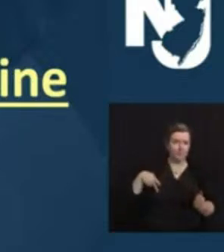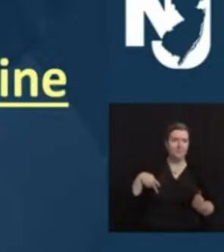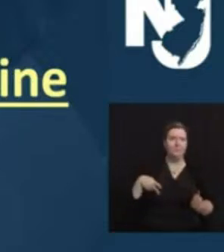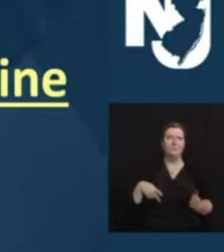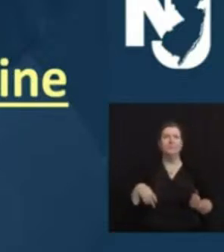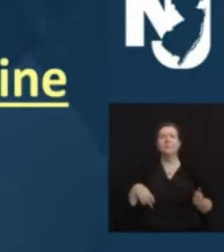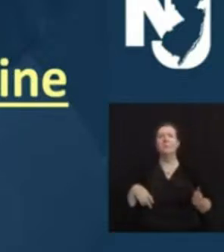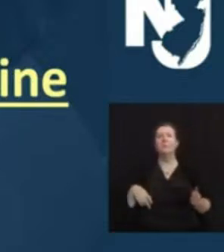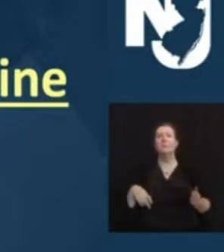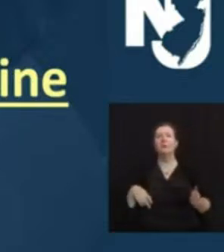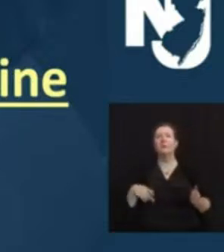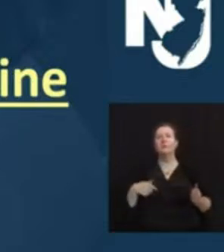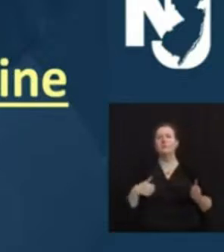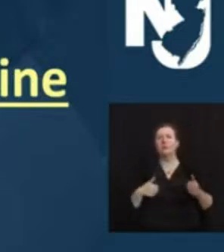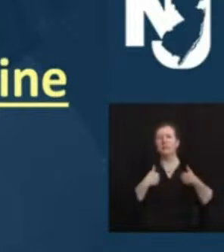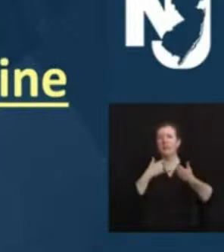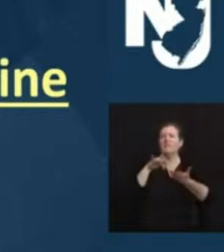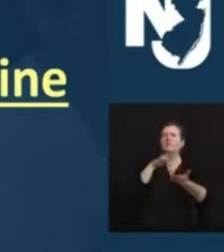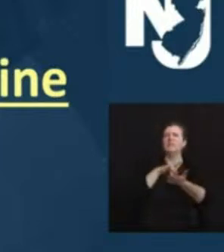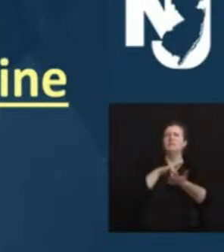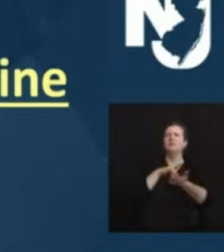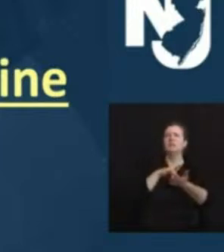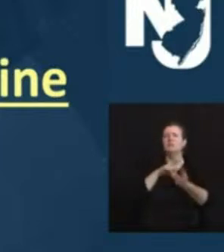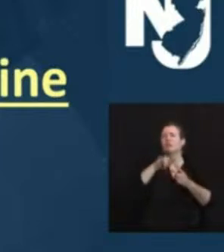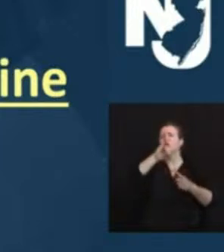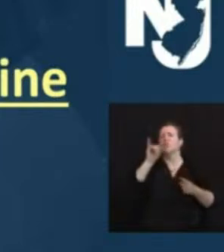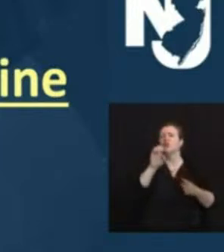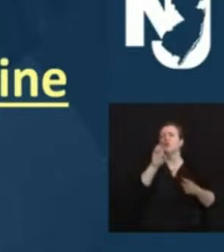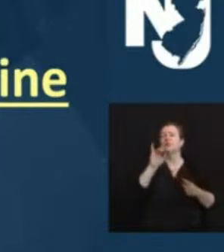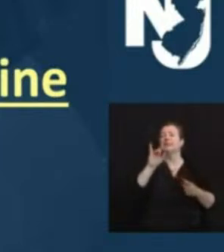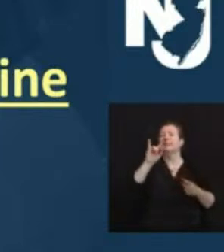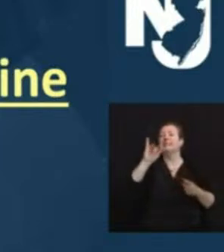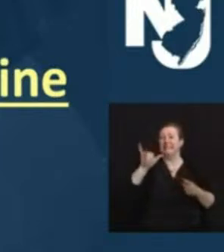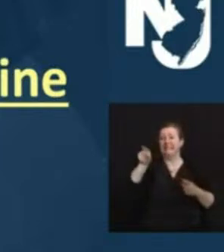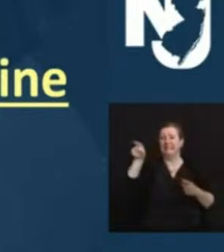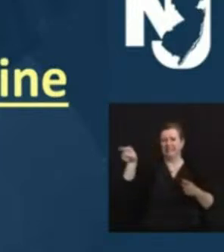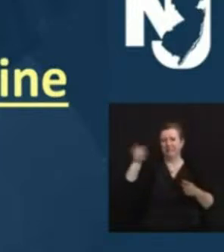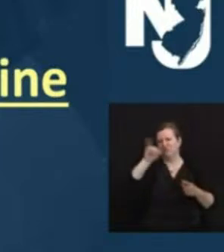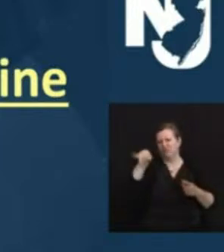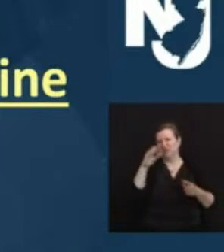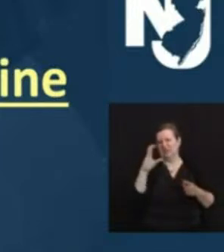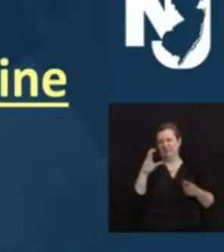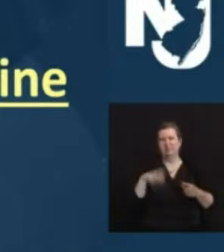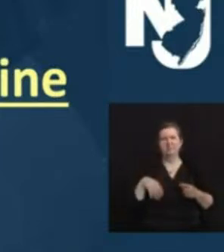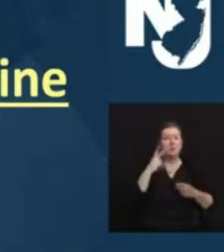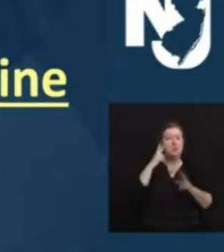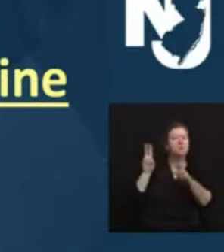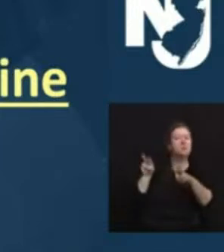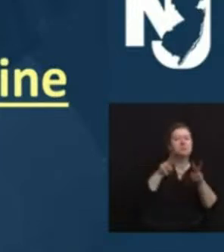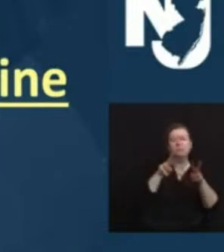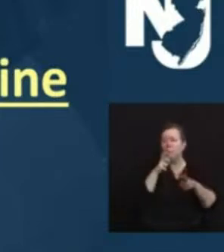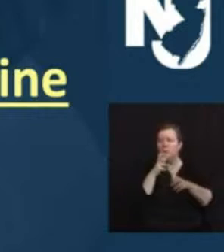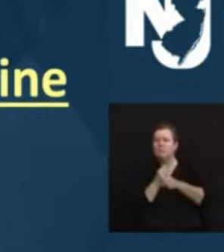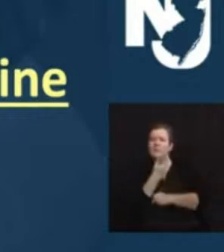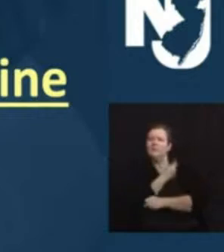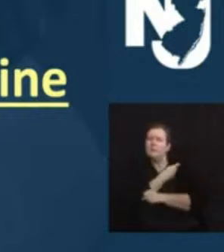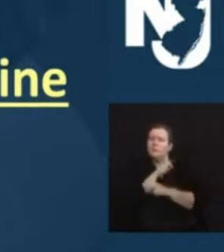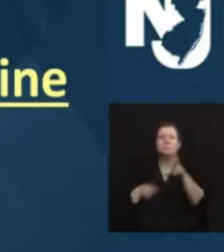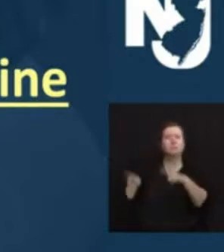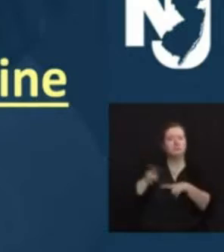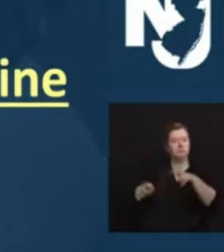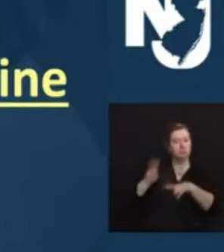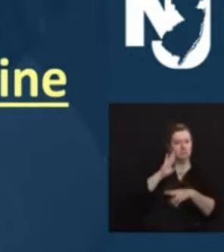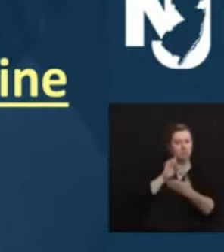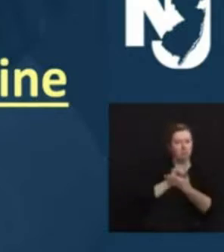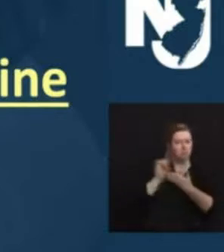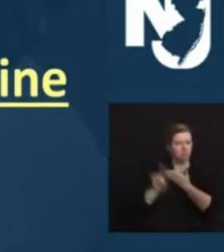I've been many times over the past number of years to visit with residents receiving vaccinations there. We know that this virus has